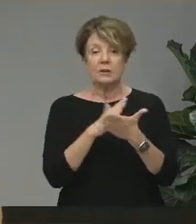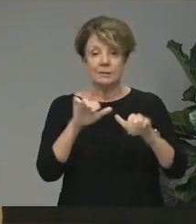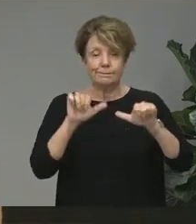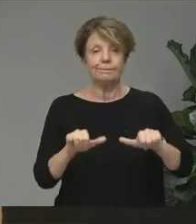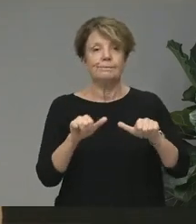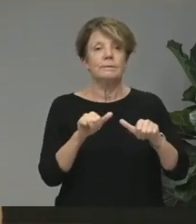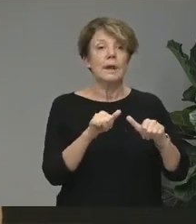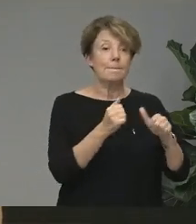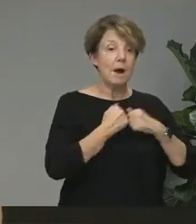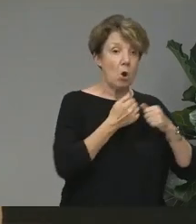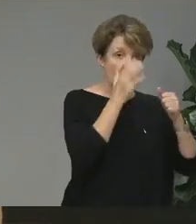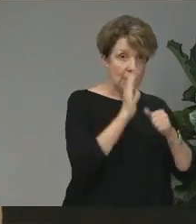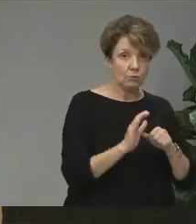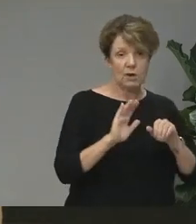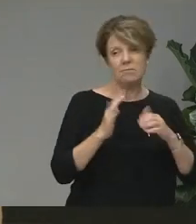else's country.